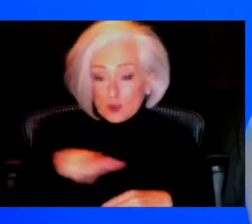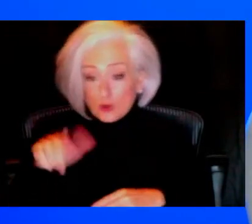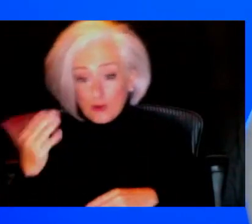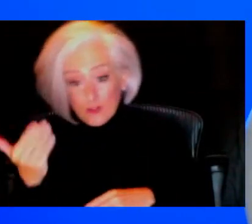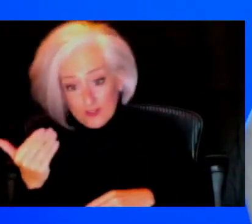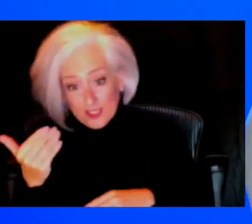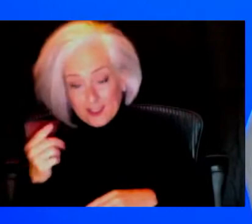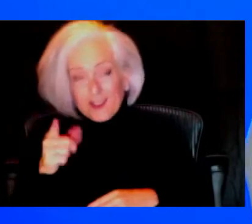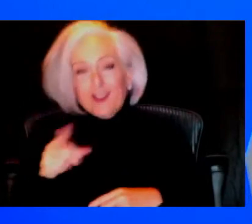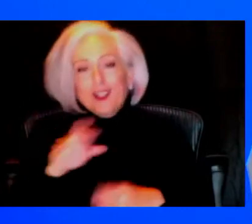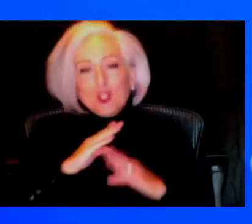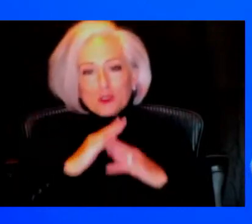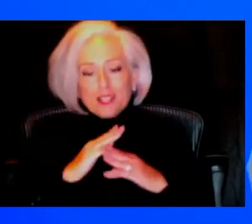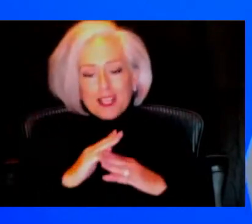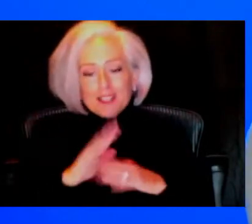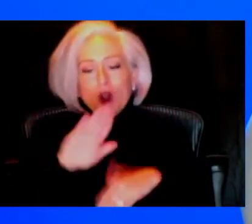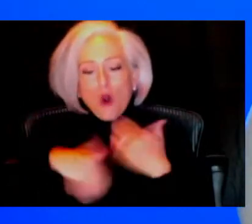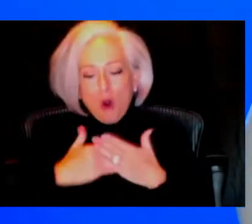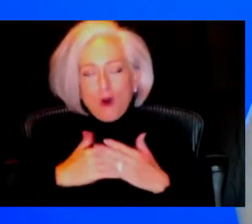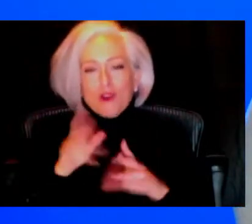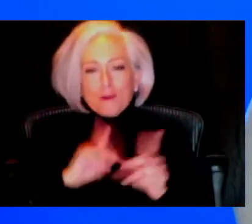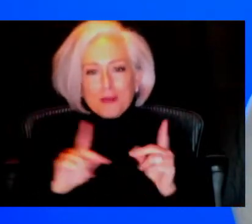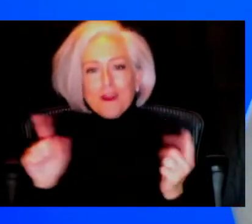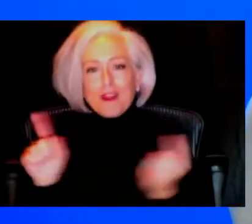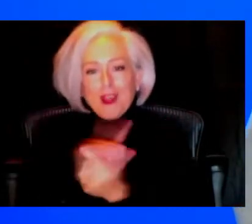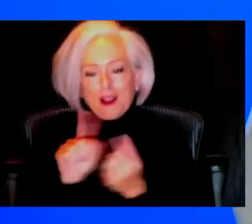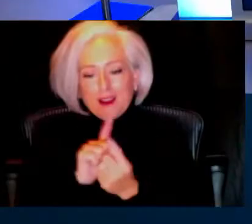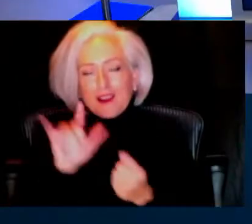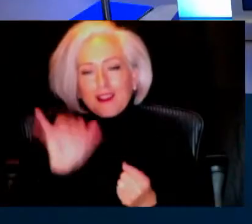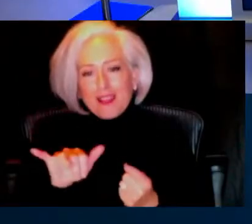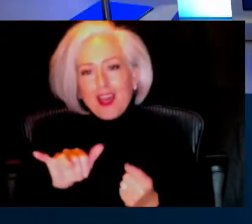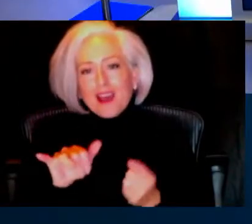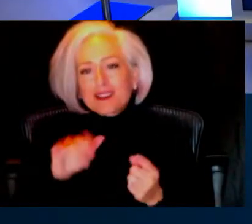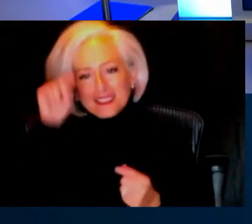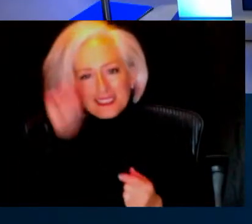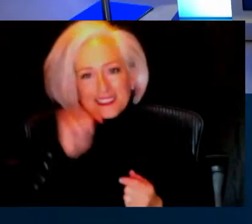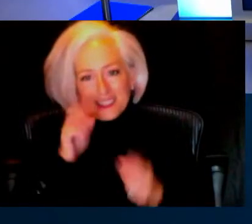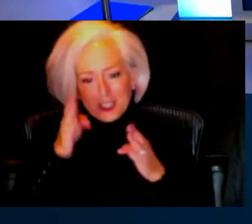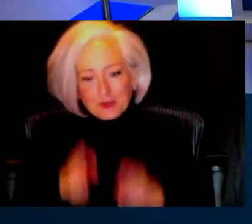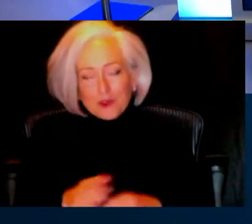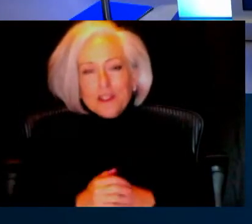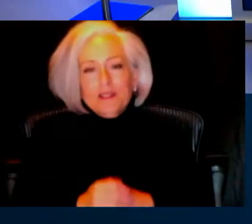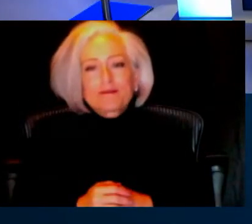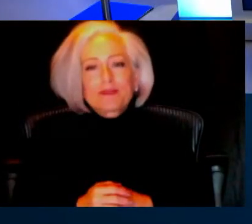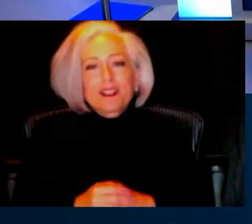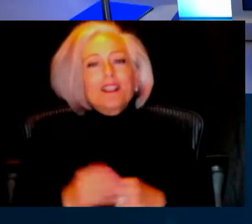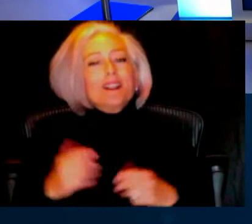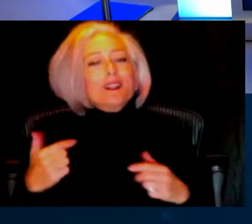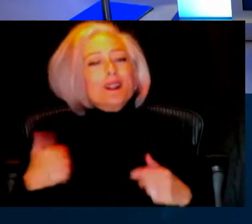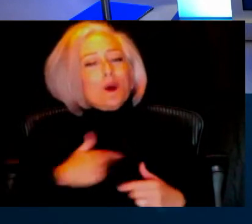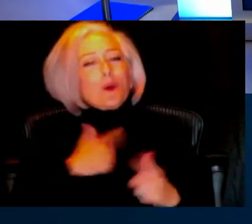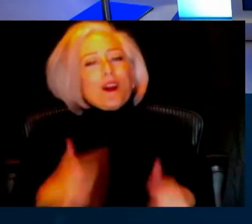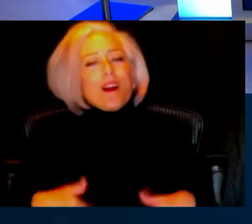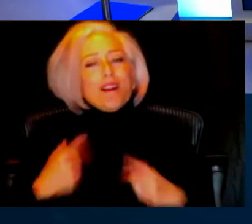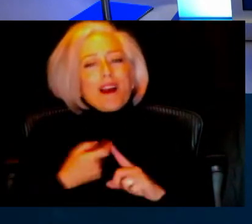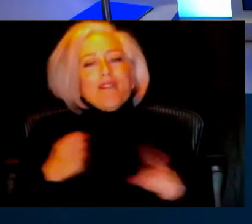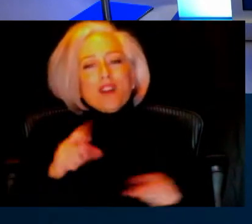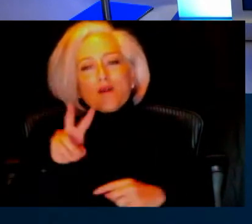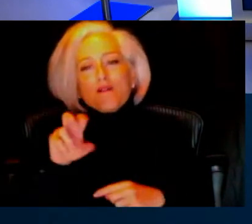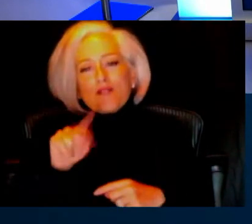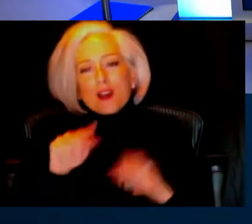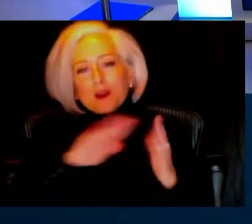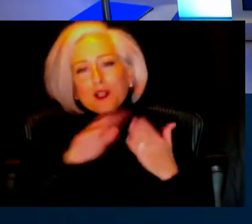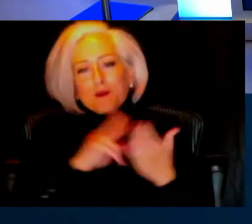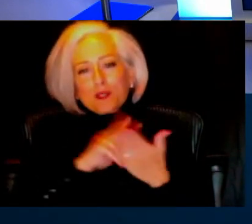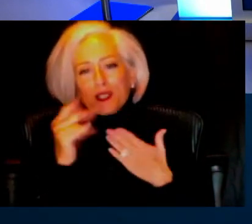of the folks who may come into contact with those adolescents as well. All right, everyone, we have been live this morning from Veterans Community Project. We are